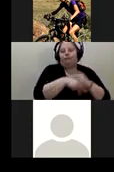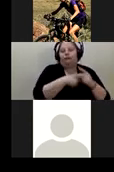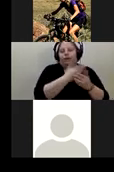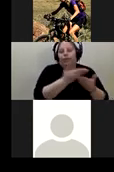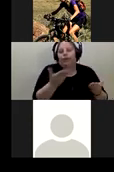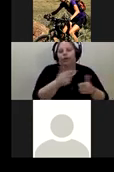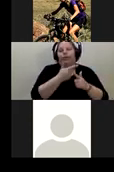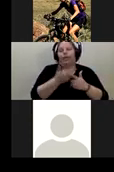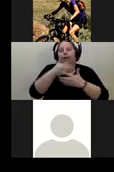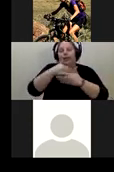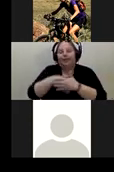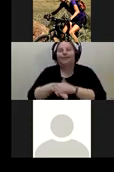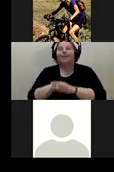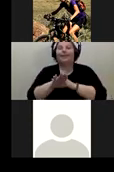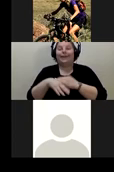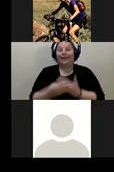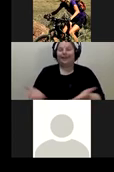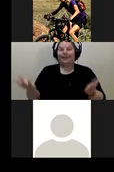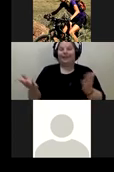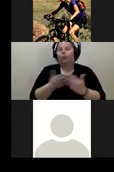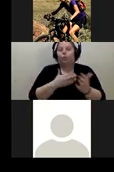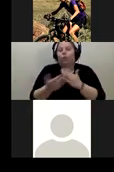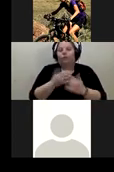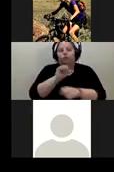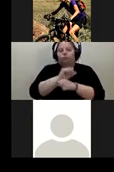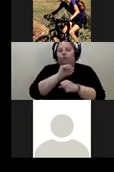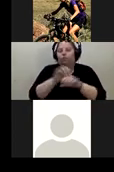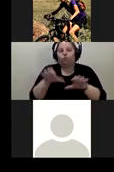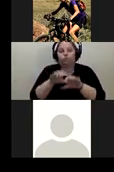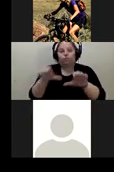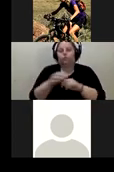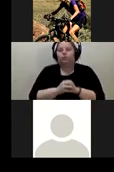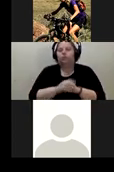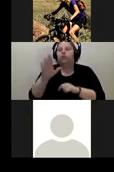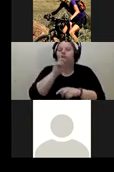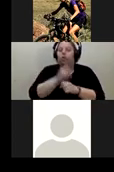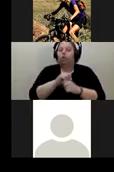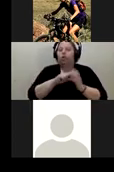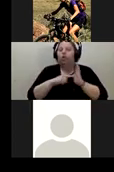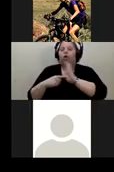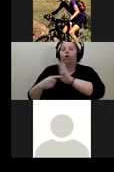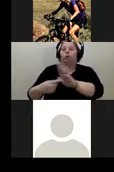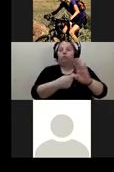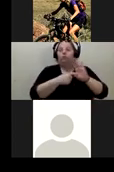you, right? With whatever job you're doing, you're reflecting friendship.